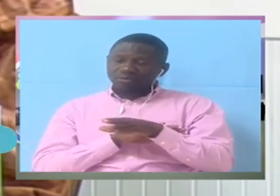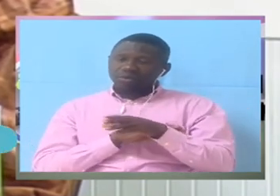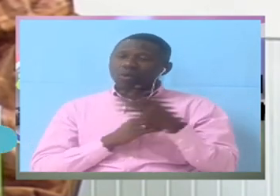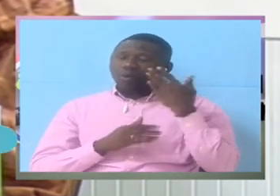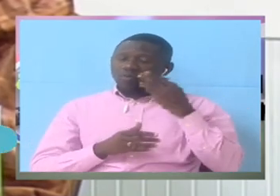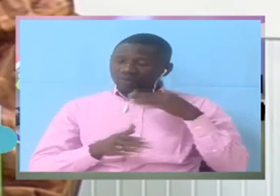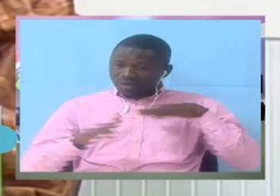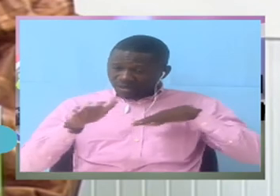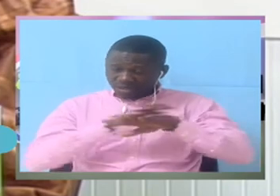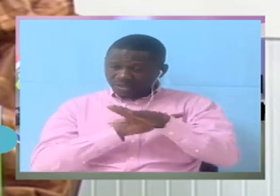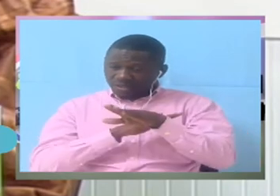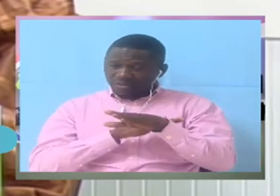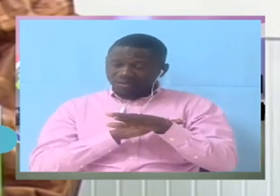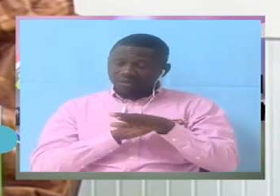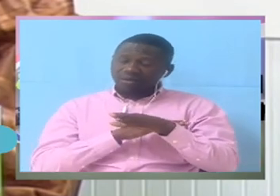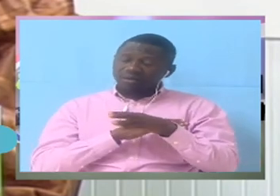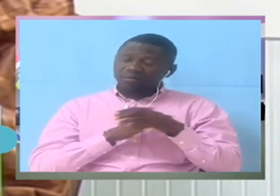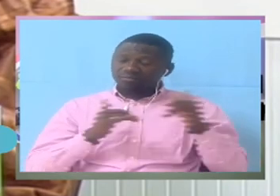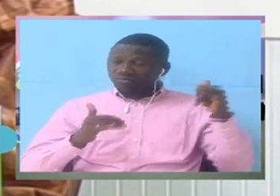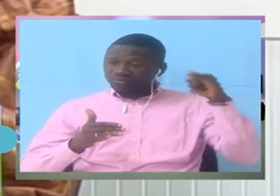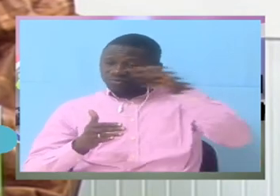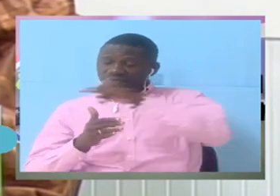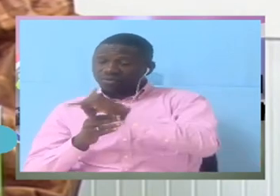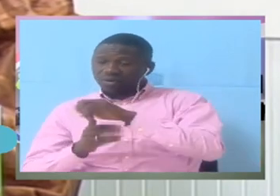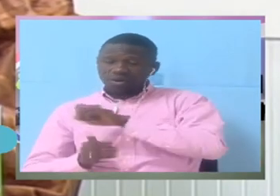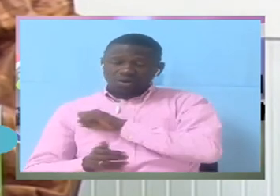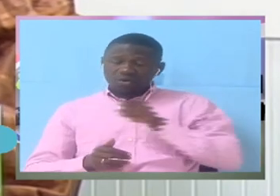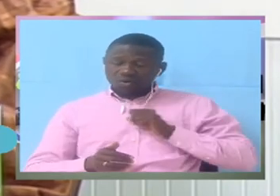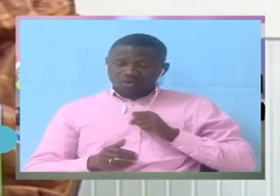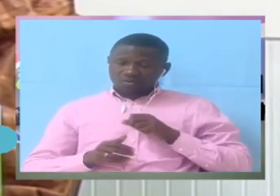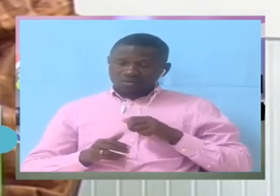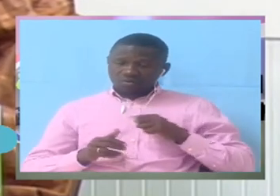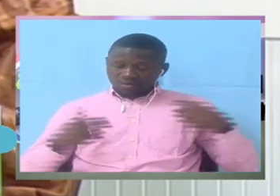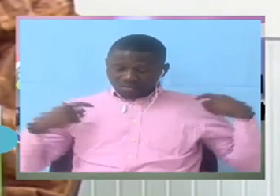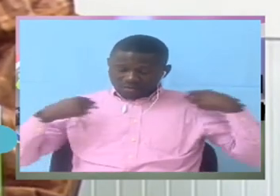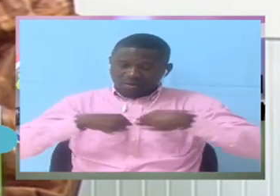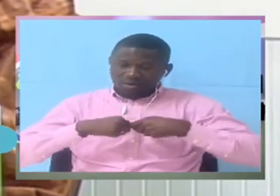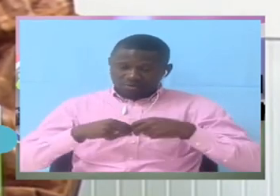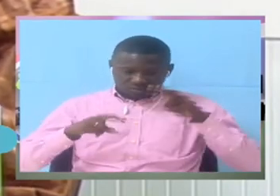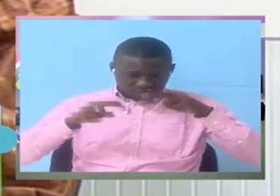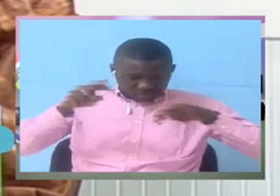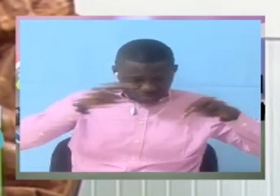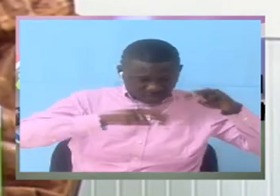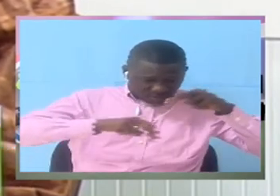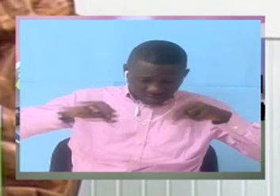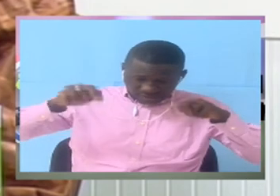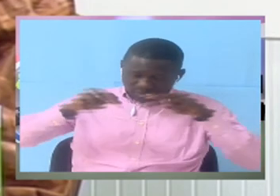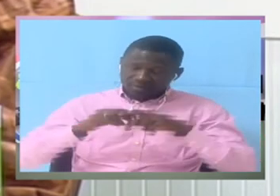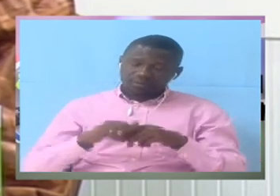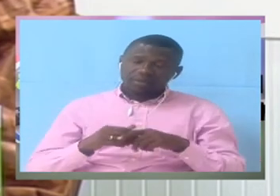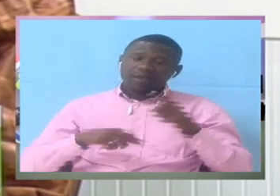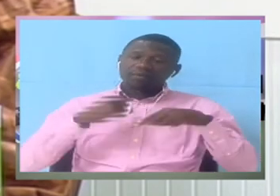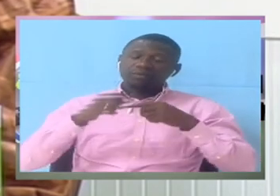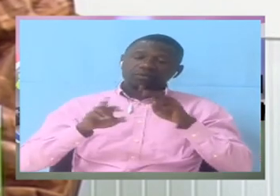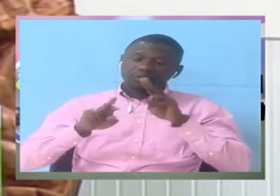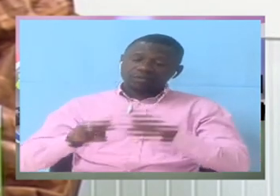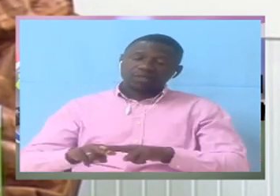when we were going on board the plane, our bags were searched. After we sat down on board